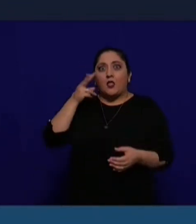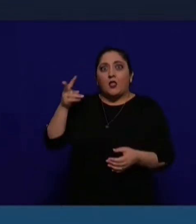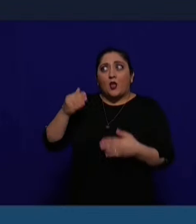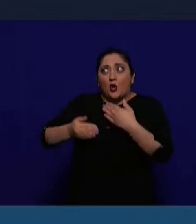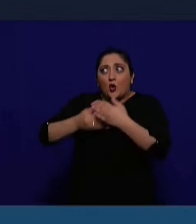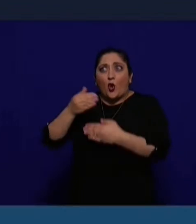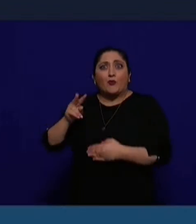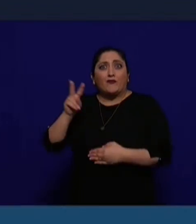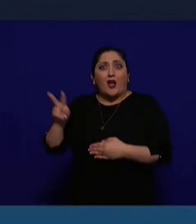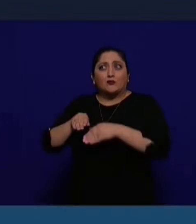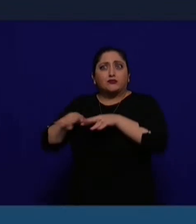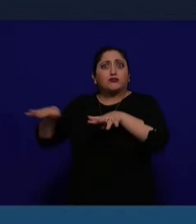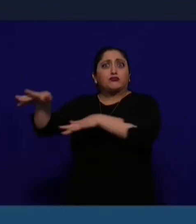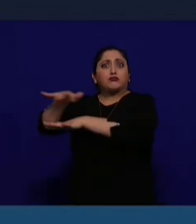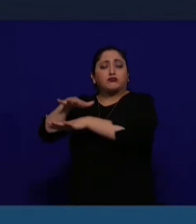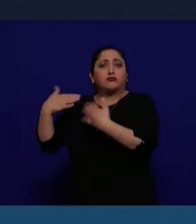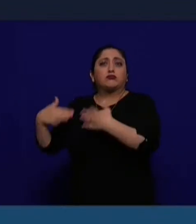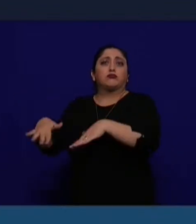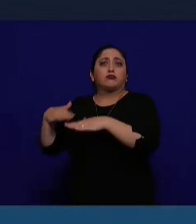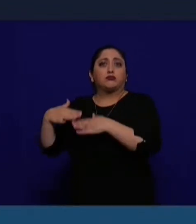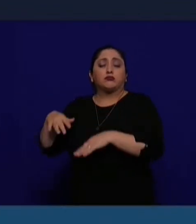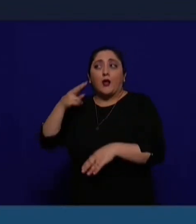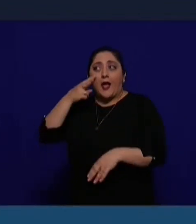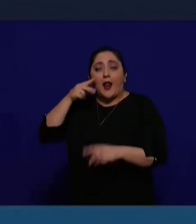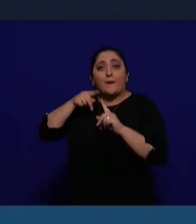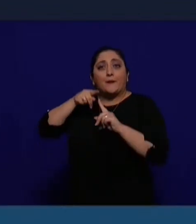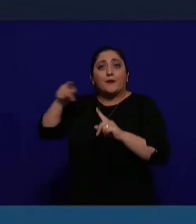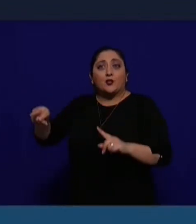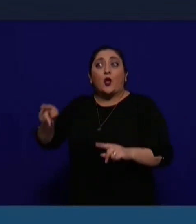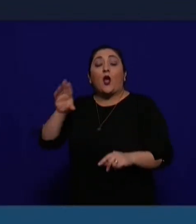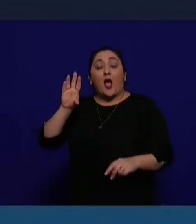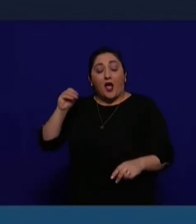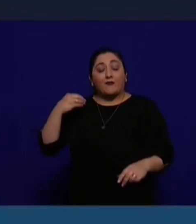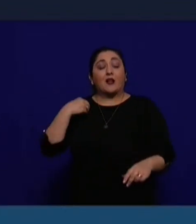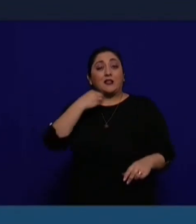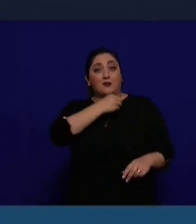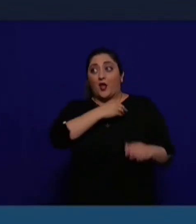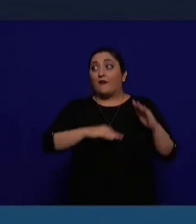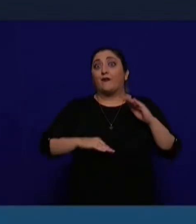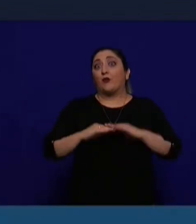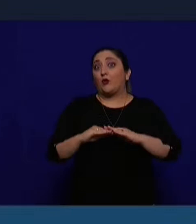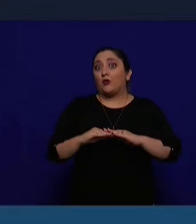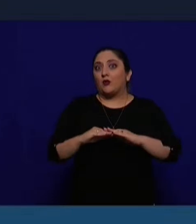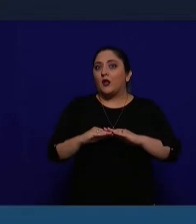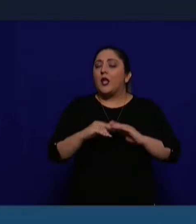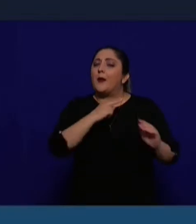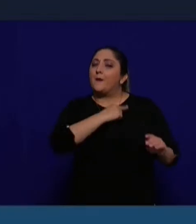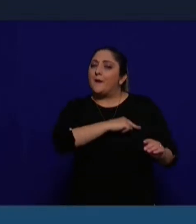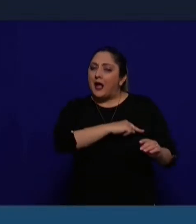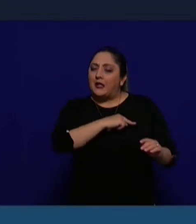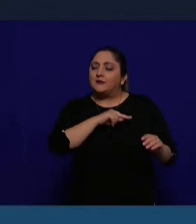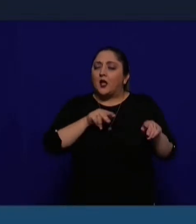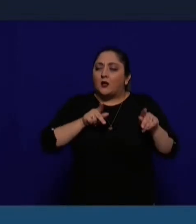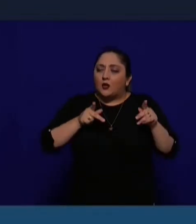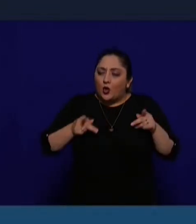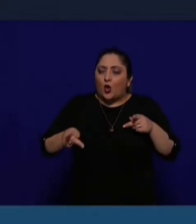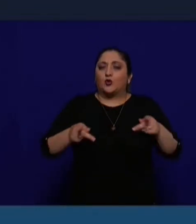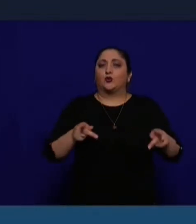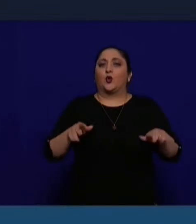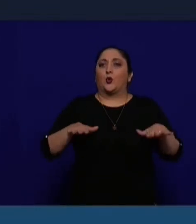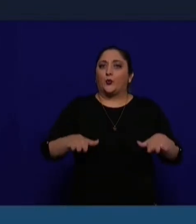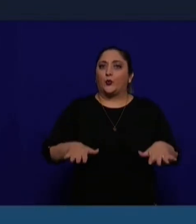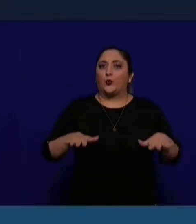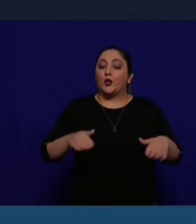qegħdin jinfirxu, qed ikollhom ukoll numru ta' każijiet fl-isptarijiet tagħhom. Aħna sejrin tajjeb bħalissa f'din is-sitwazzjoni